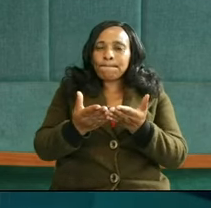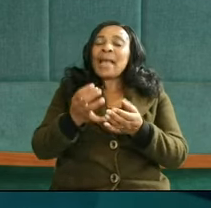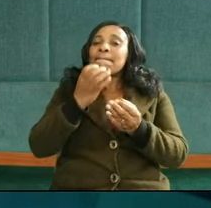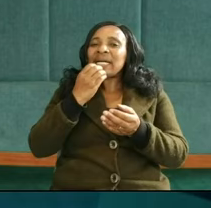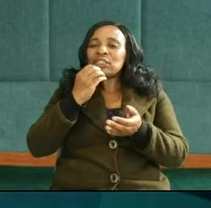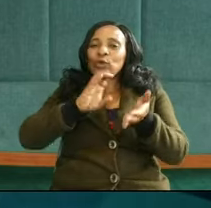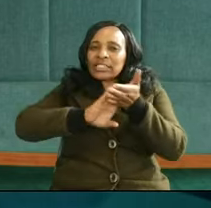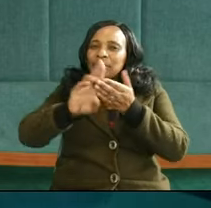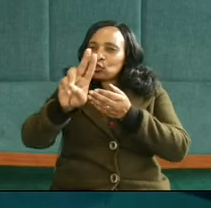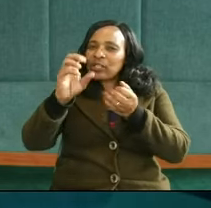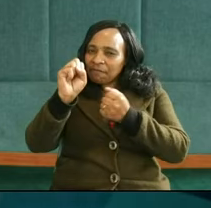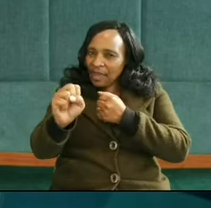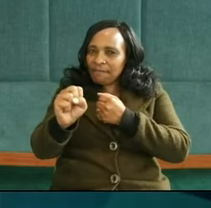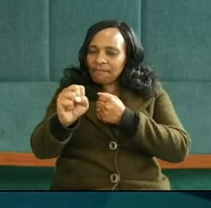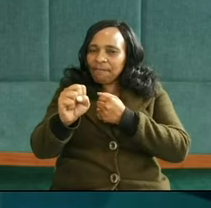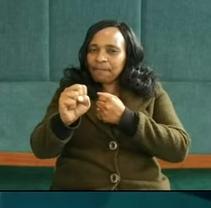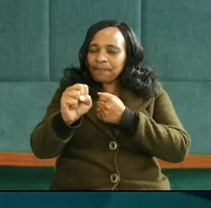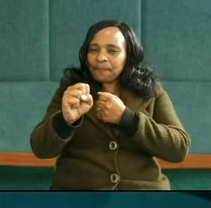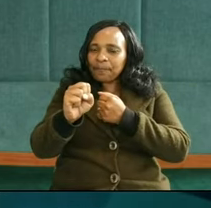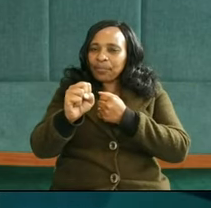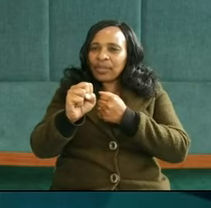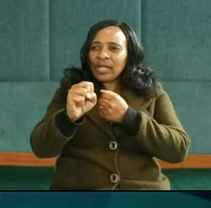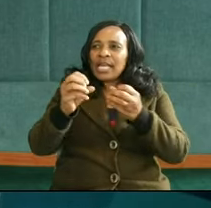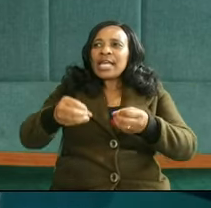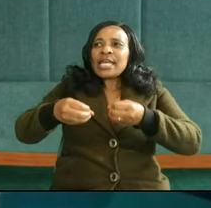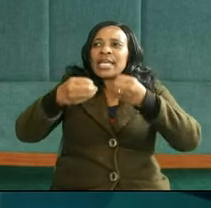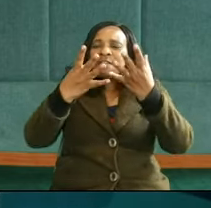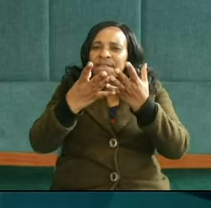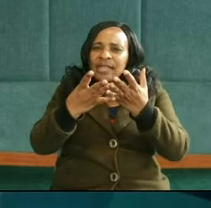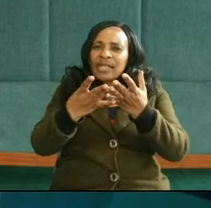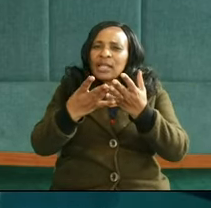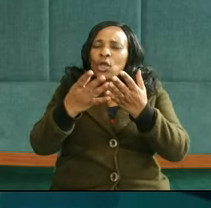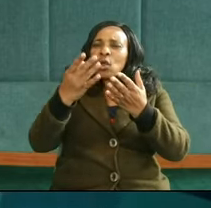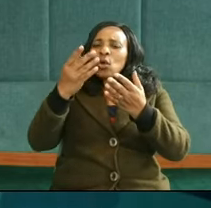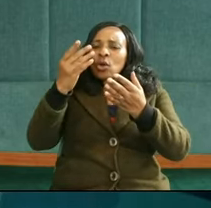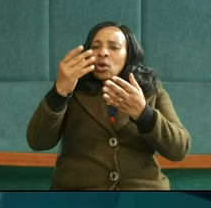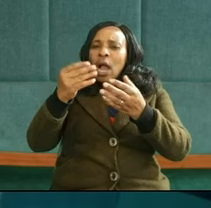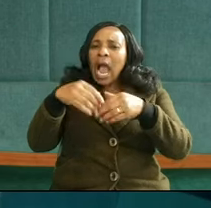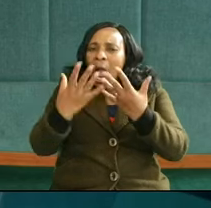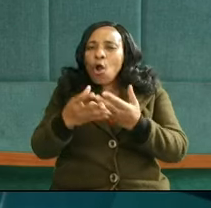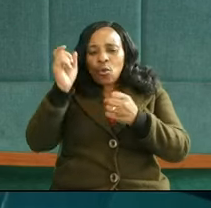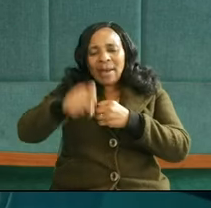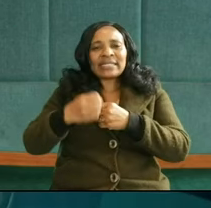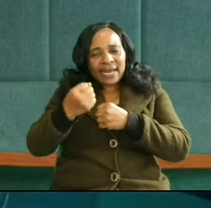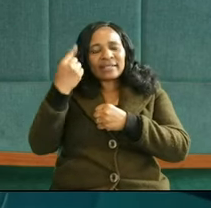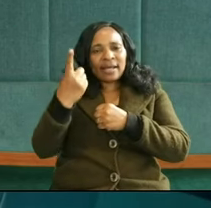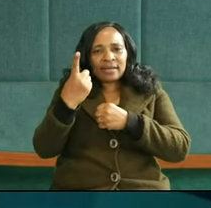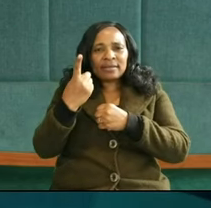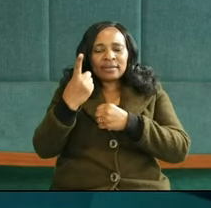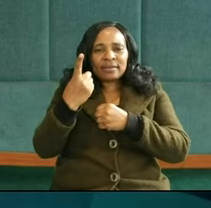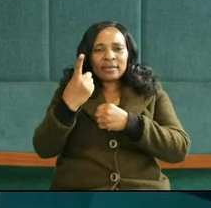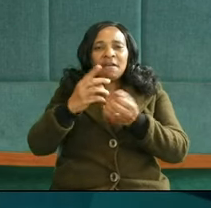Matthew chapter 25, reigning or giving emphasis to the need to understand, Matthew chapter 25 and